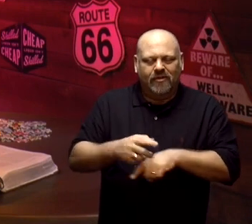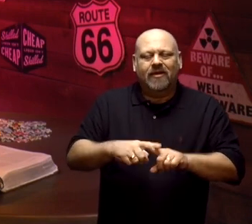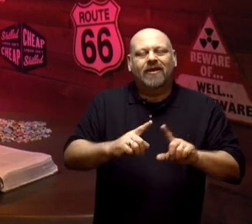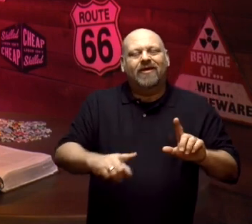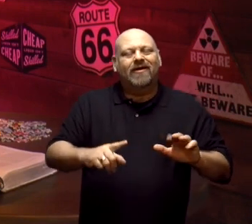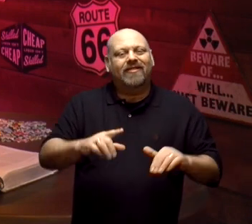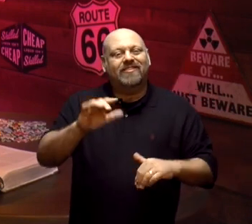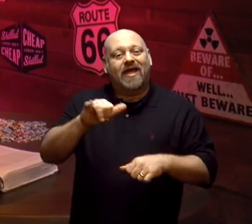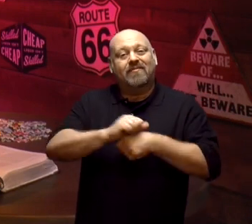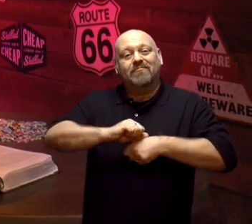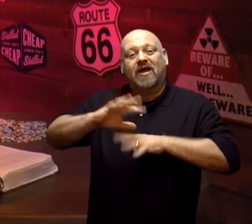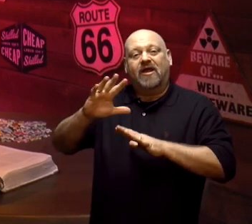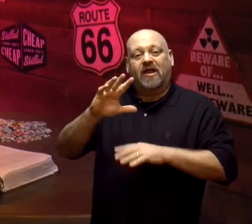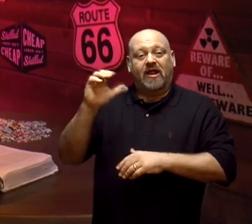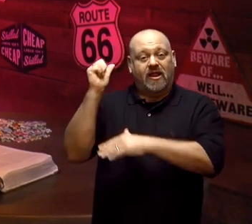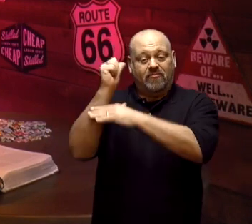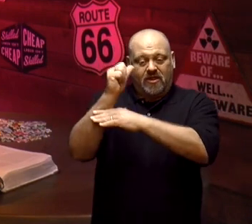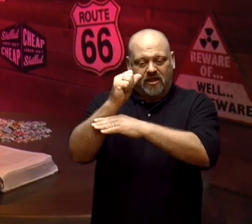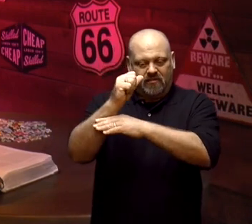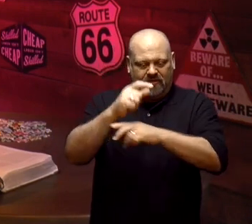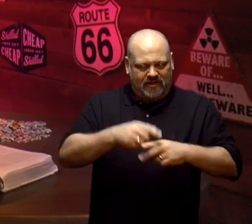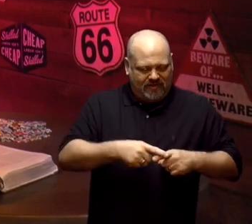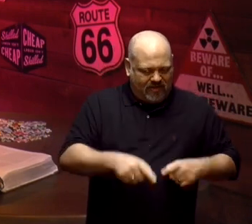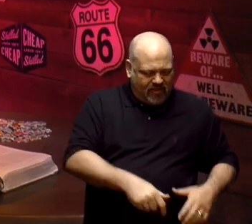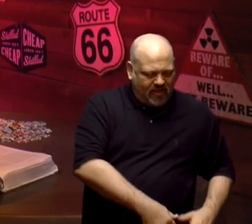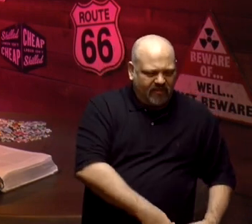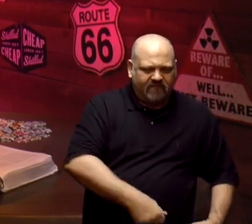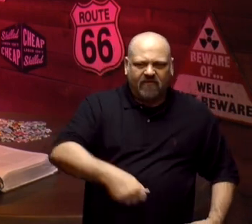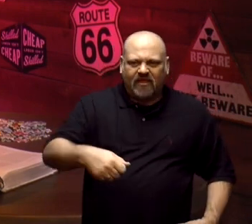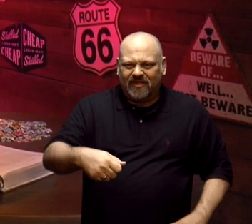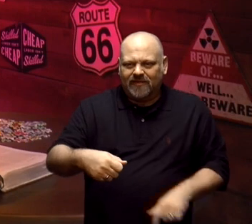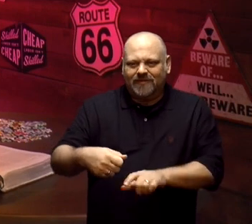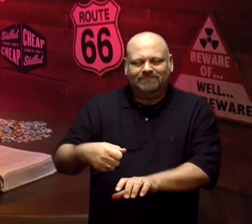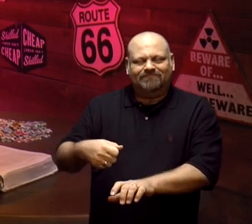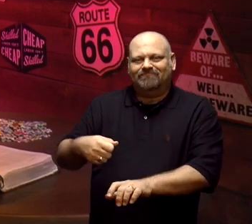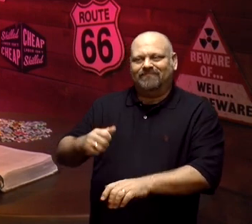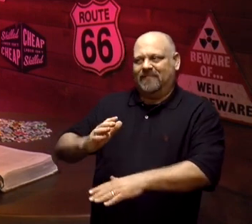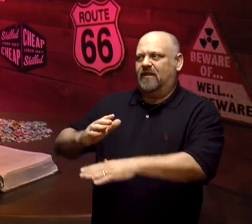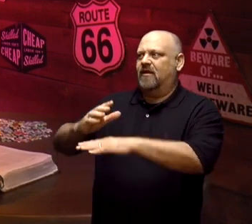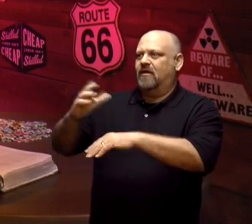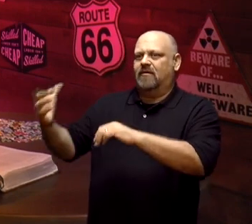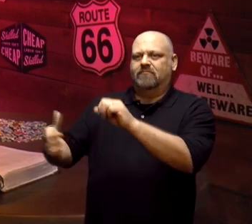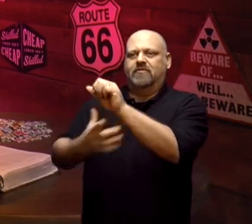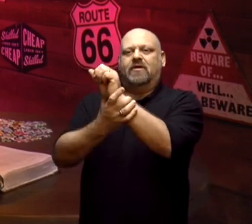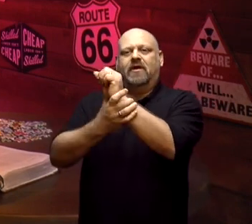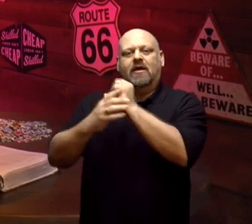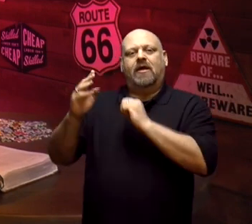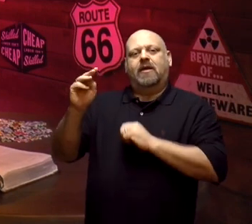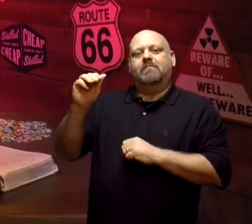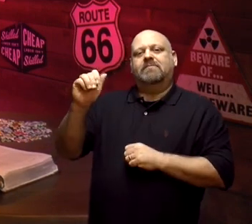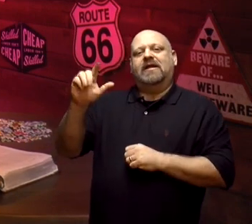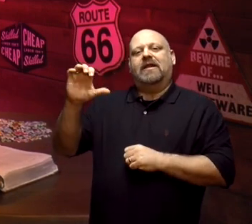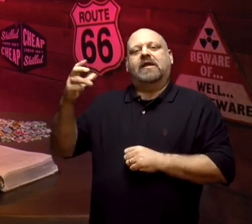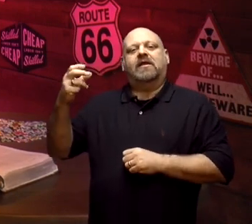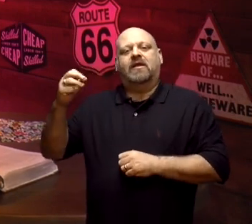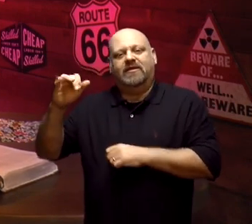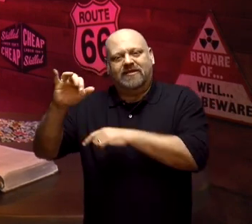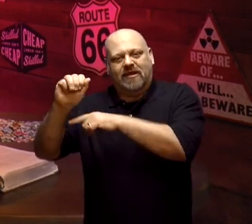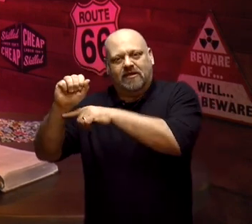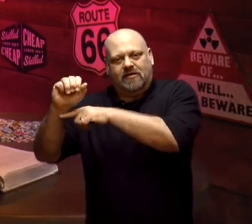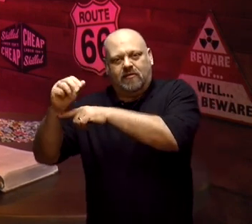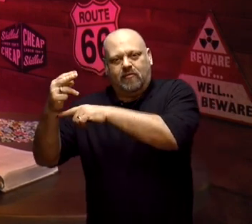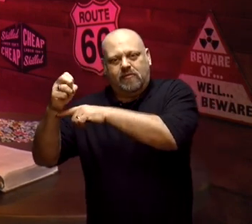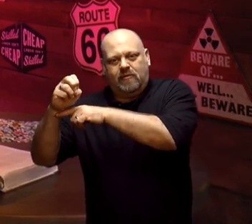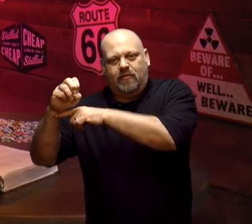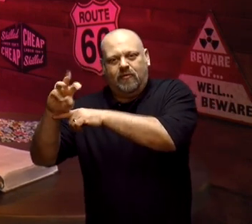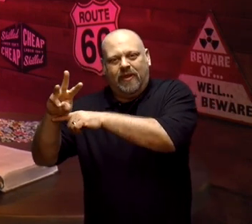Abraham drew his knife, he was stopped by one who was called Melech Yahweh in Hebrew, or the